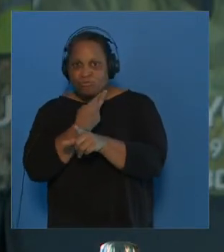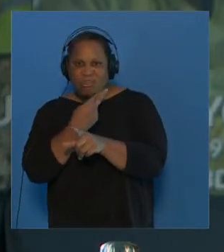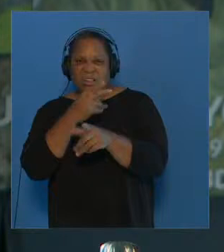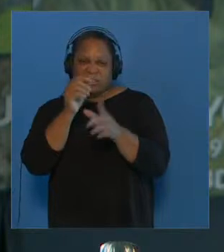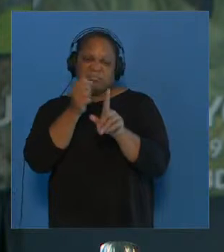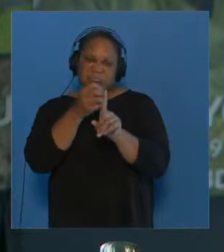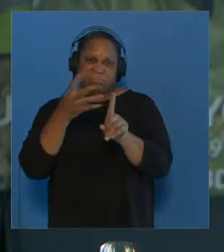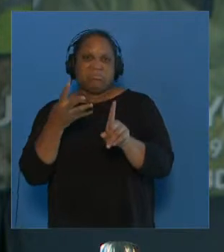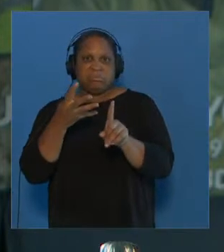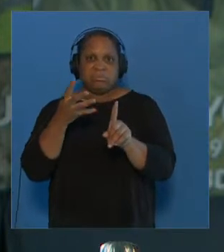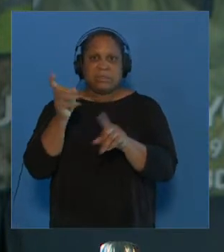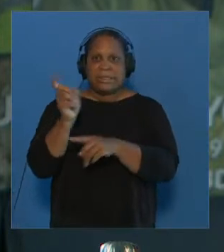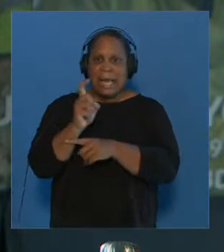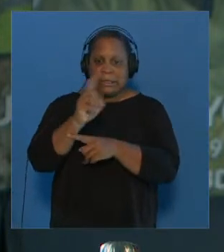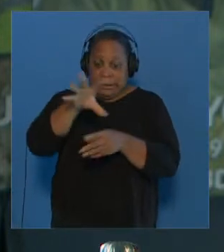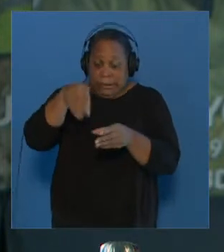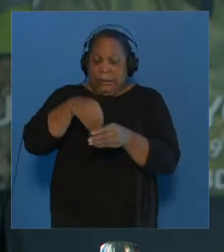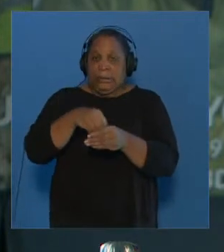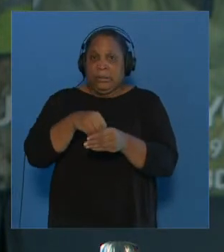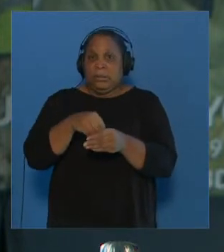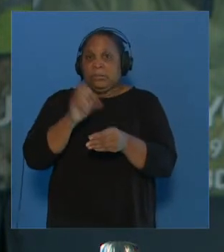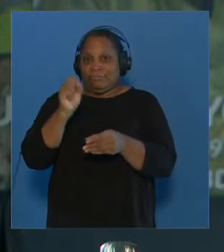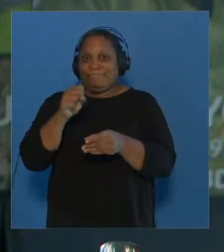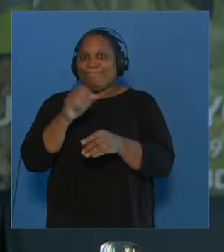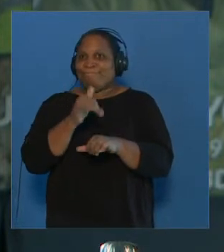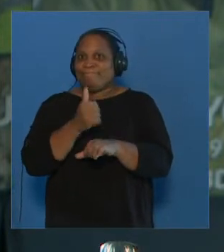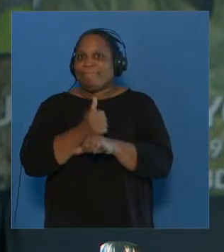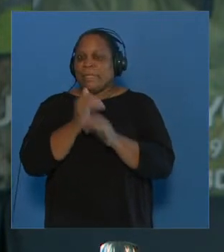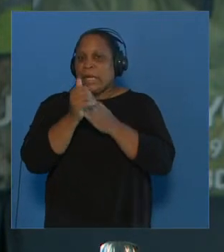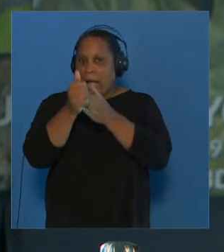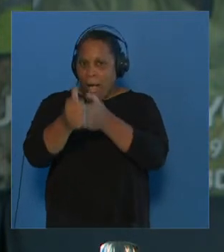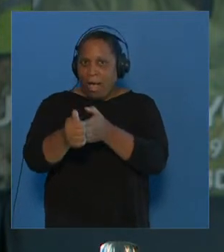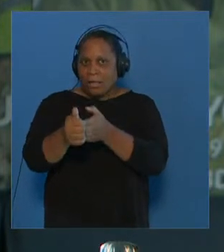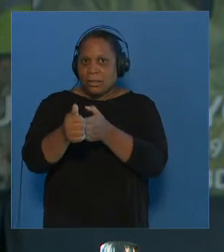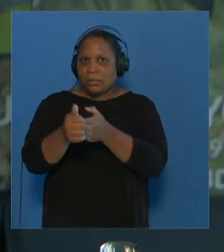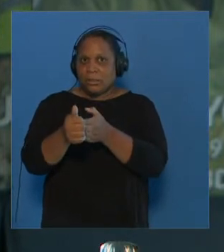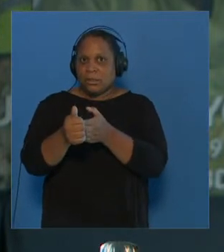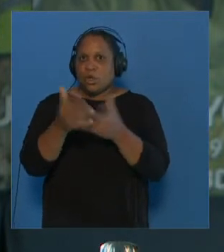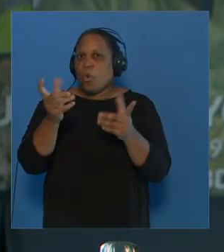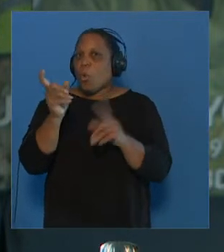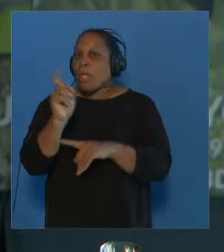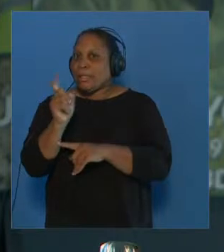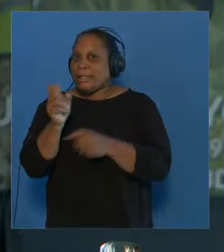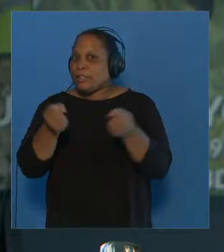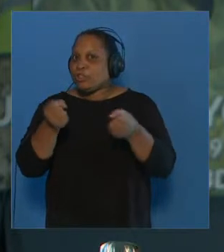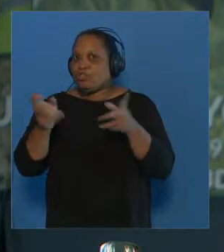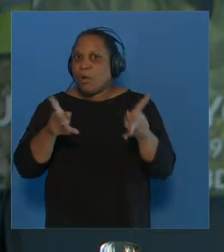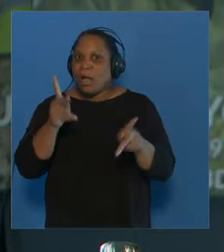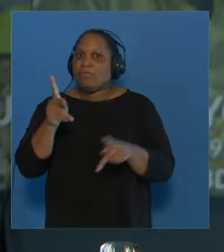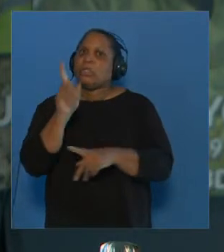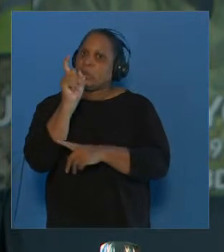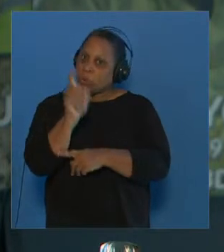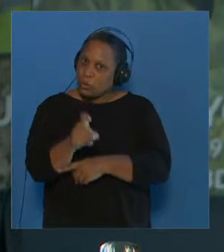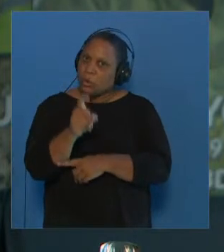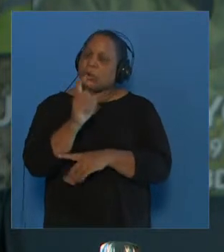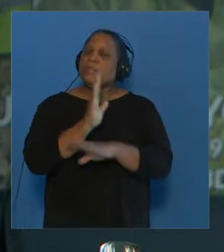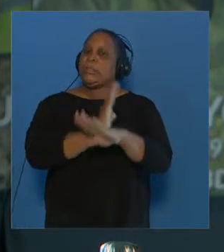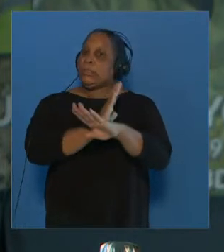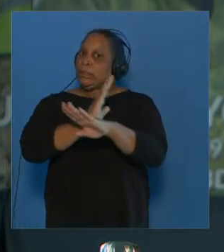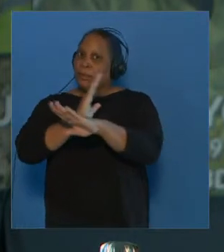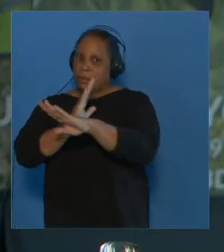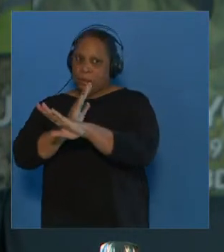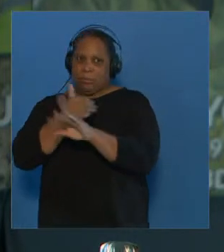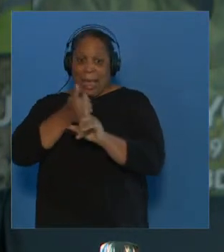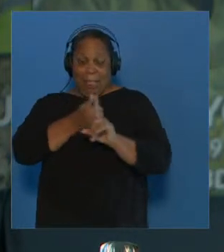cetera, taxis being one of them. So there has been established guidance as to what the taxi drivers should do to best protect